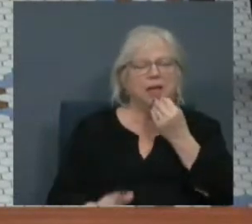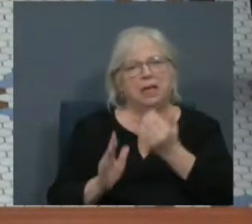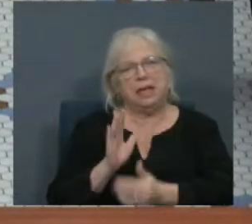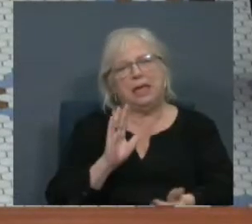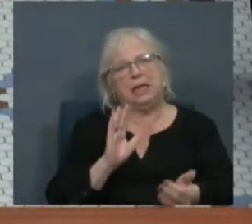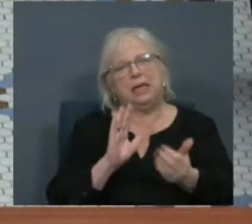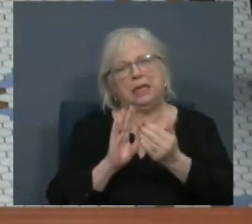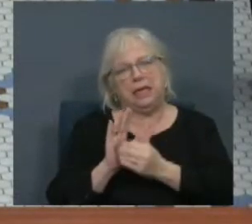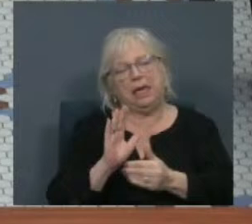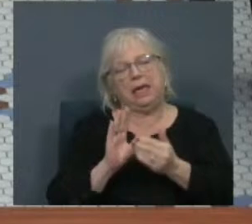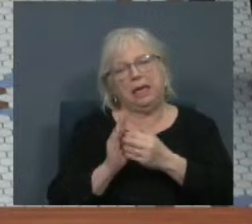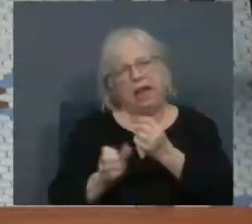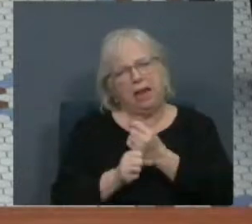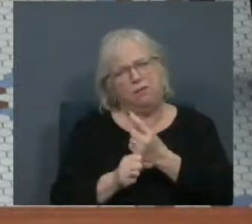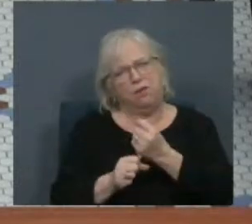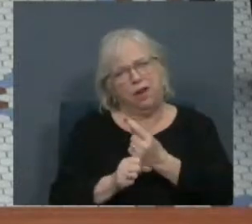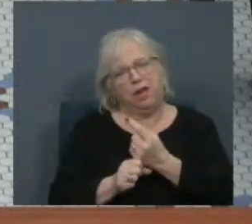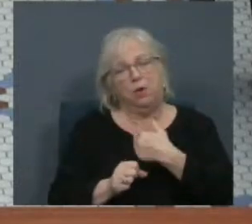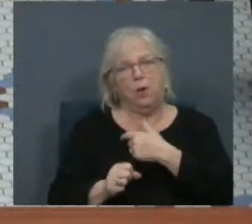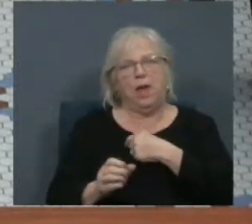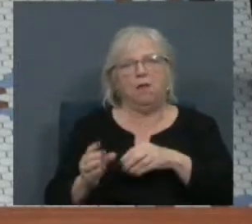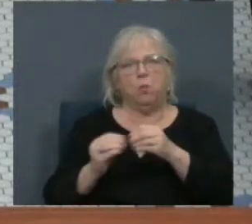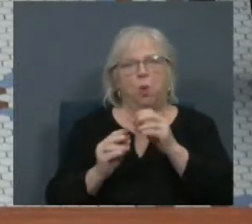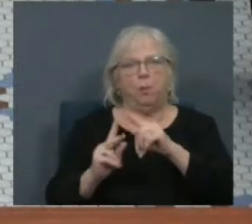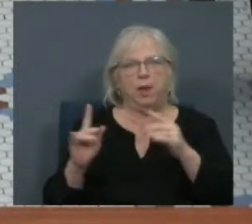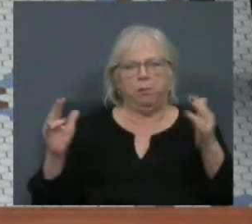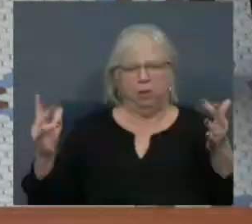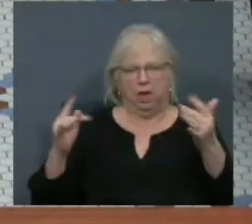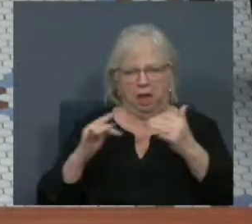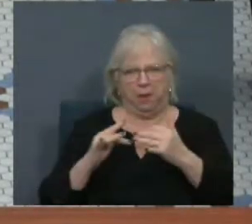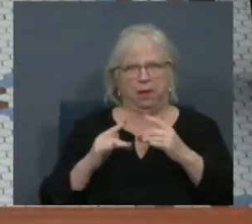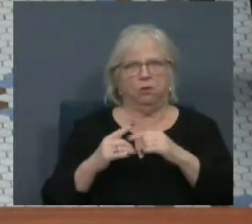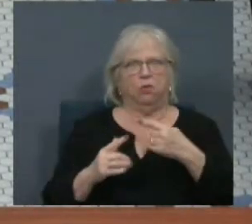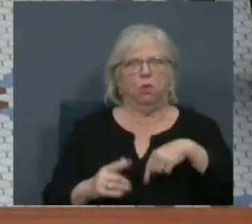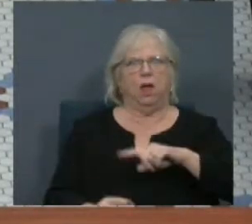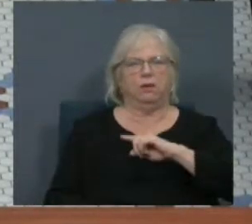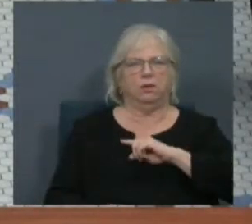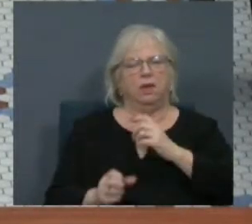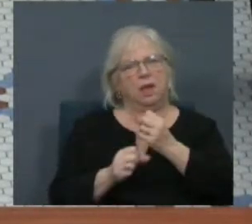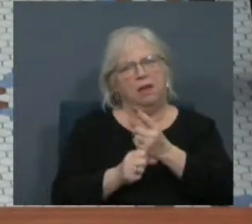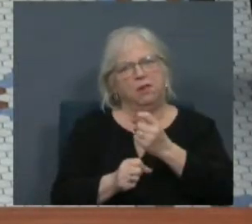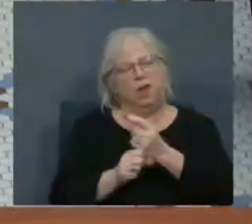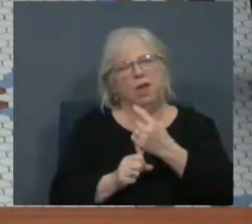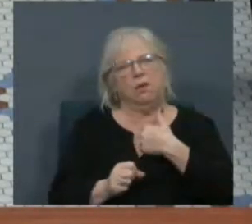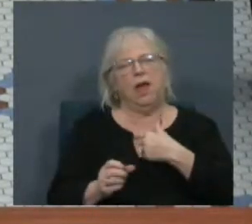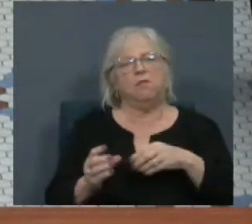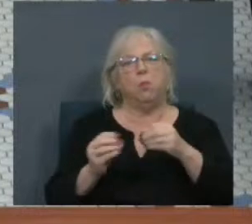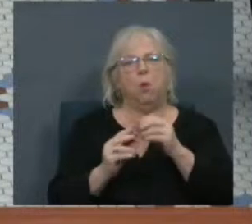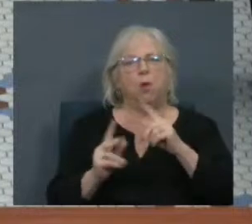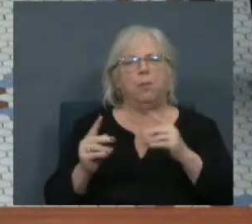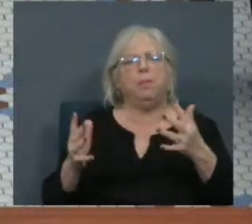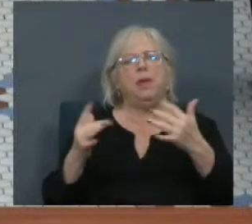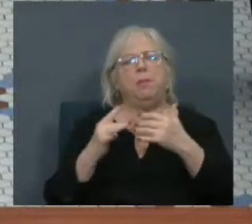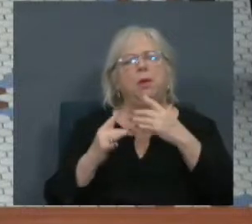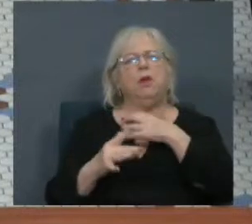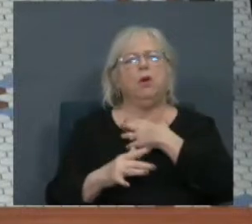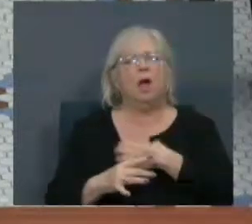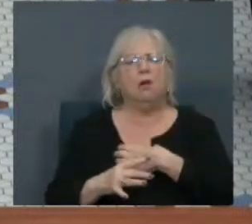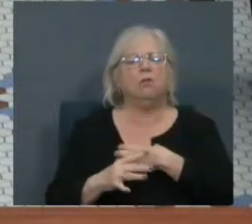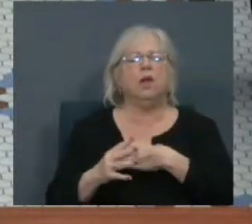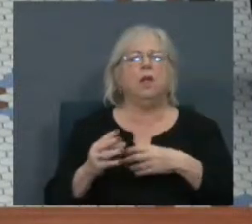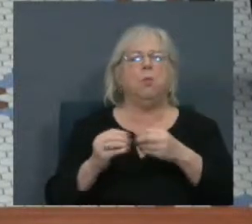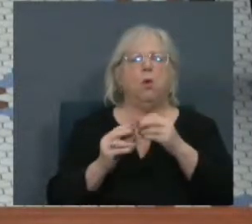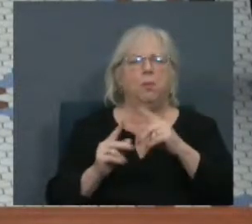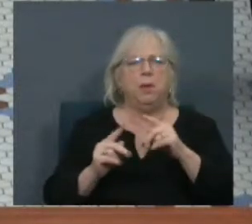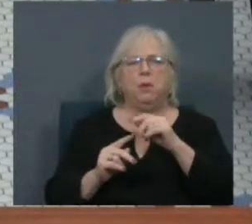again. Every year, we have more people coming to us. Every year, we have more people who are hungry. Every year, we have more people